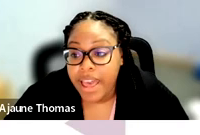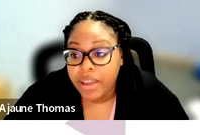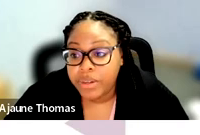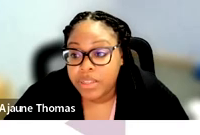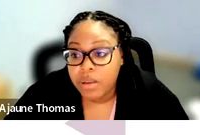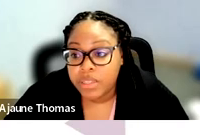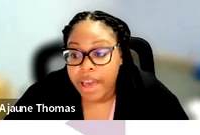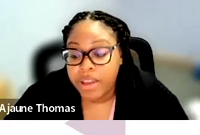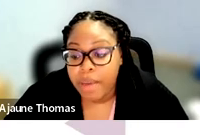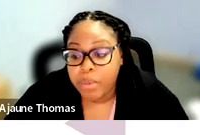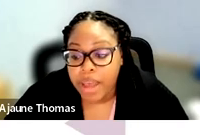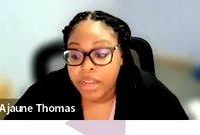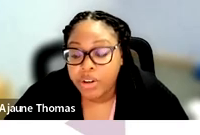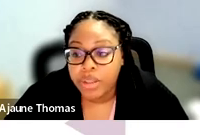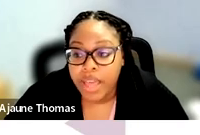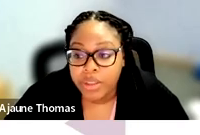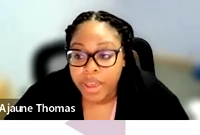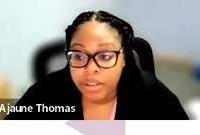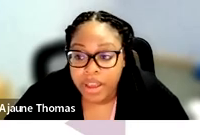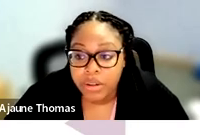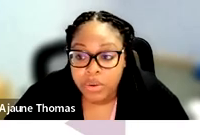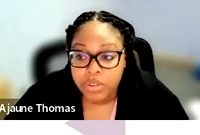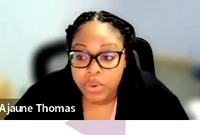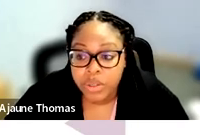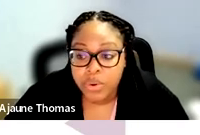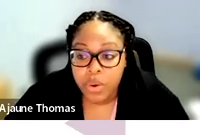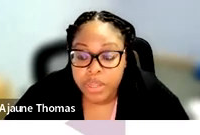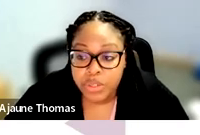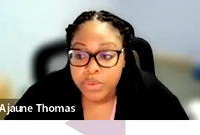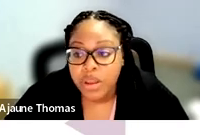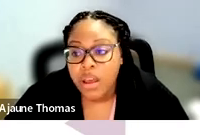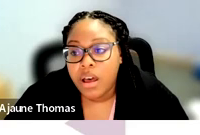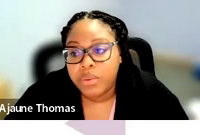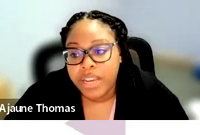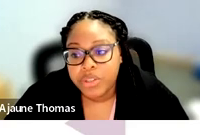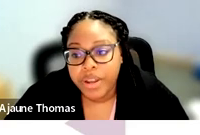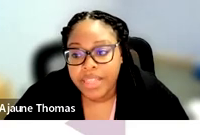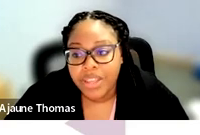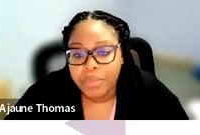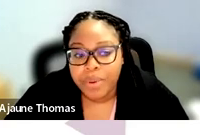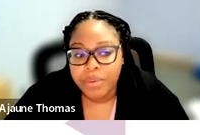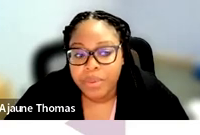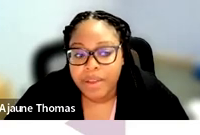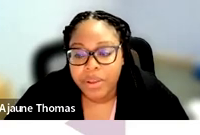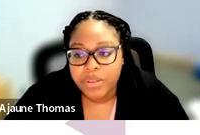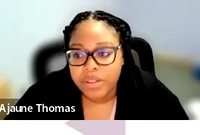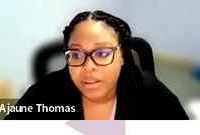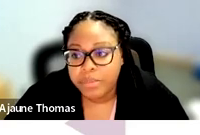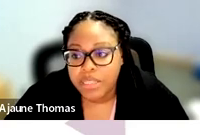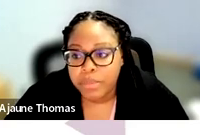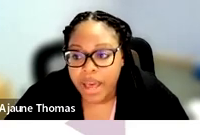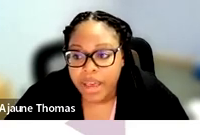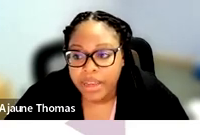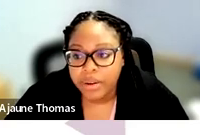accessibility in that, when it comes to having an Apple product, knowing that you can find a local store to go into. With Android, I think you probably would have to go to